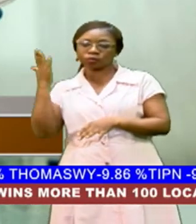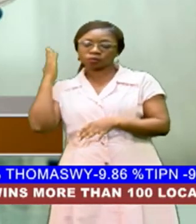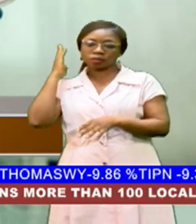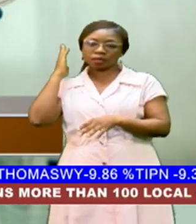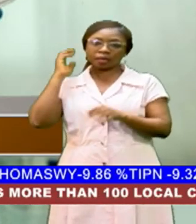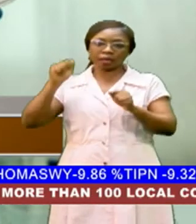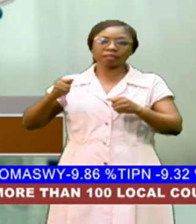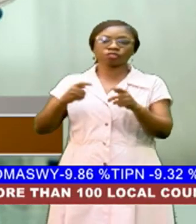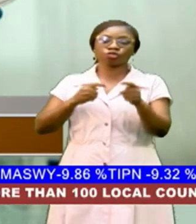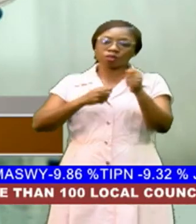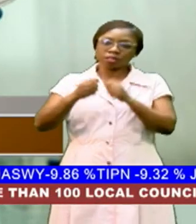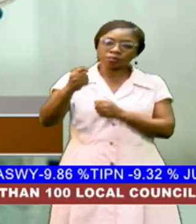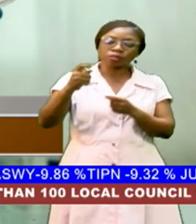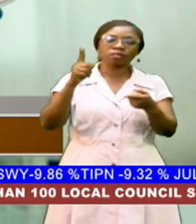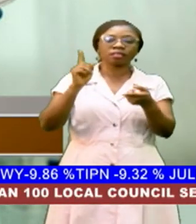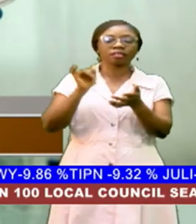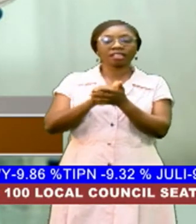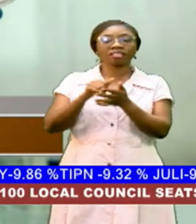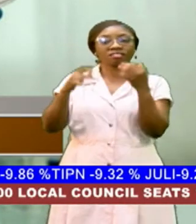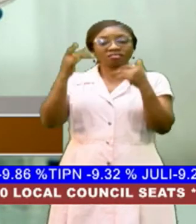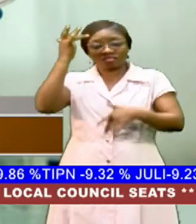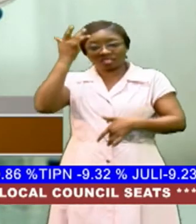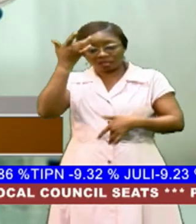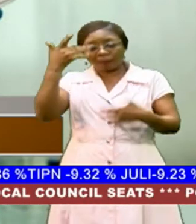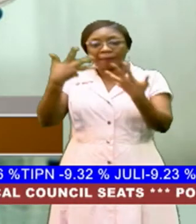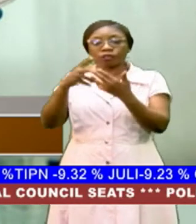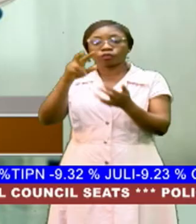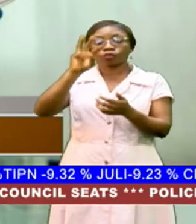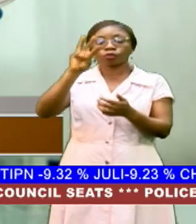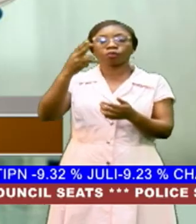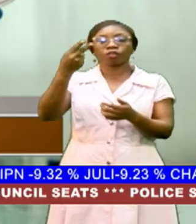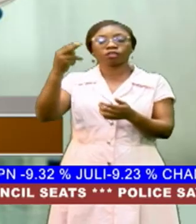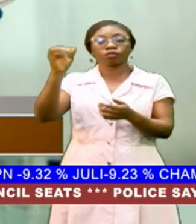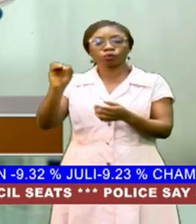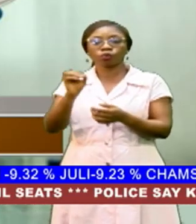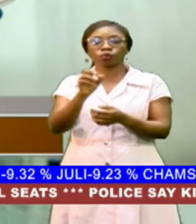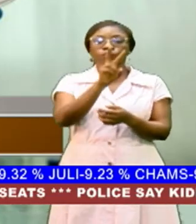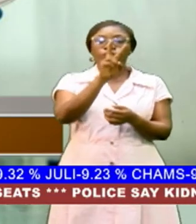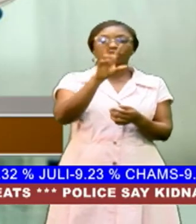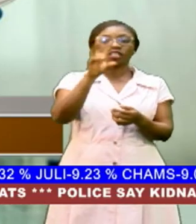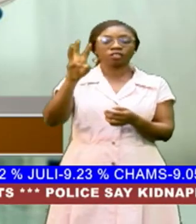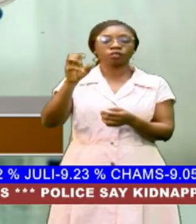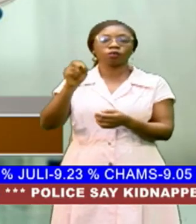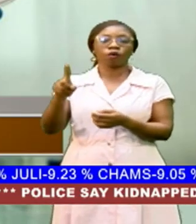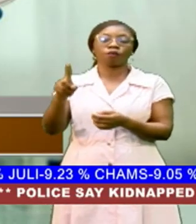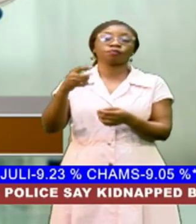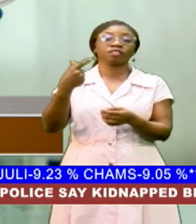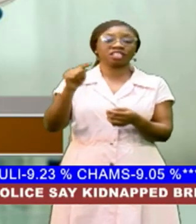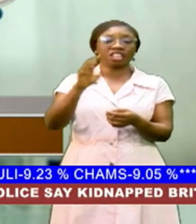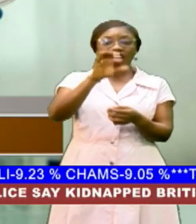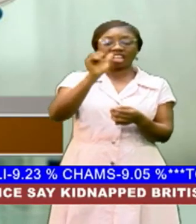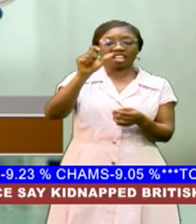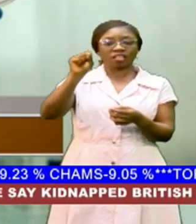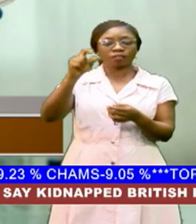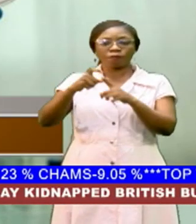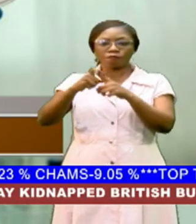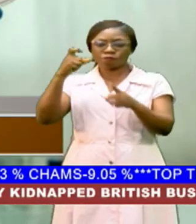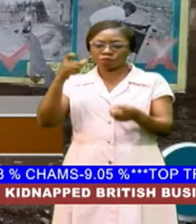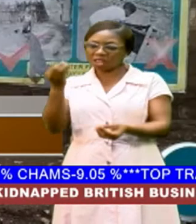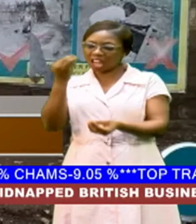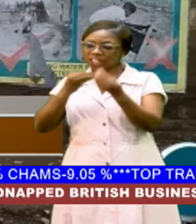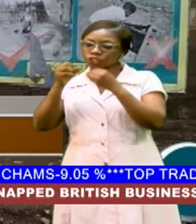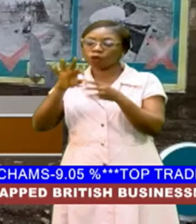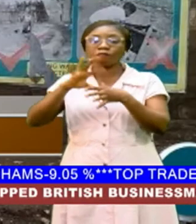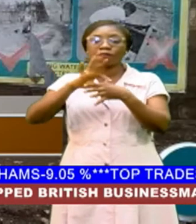to the disease. According to the WHO, 26 of the suspected cases in Zambia come from consumption of